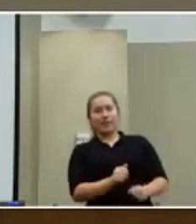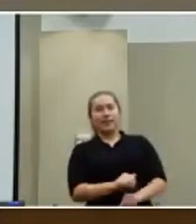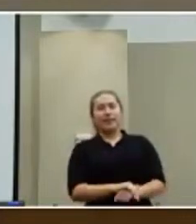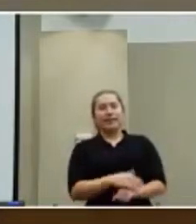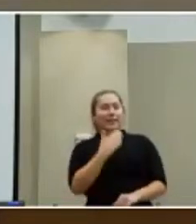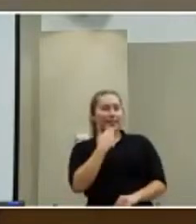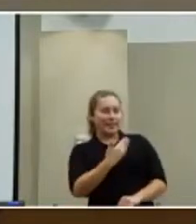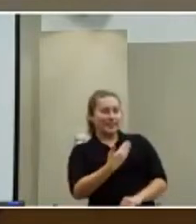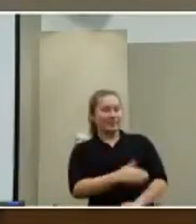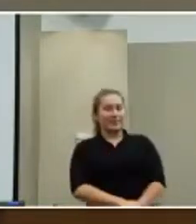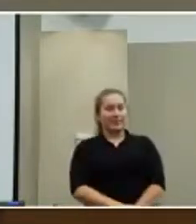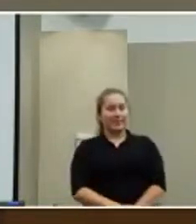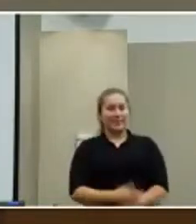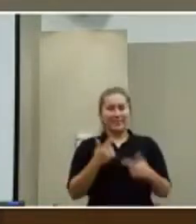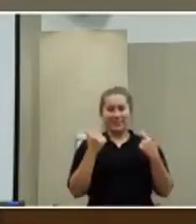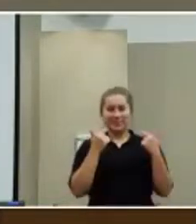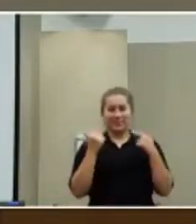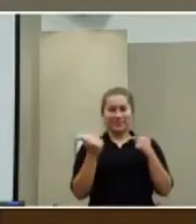Thanks.